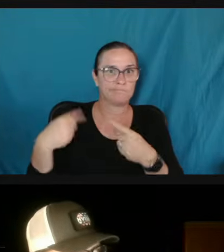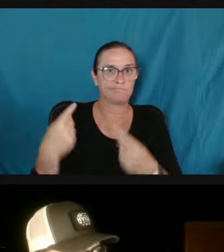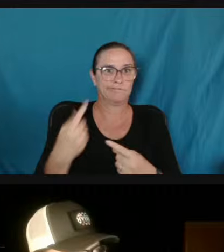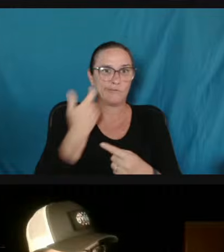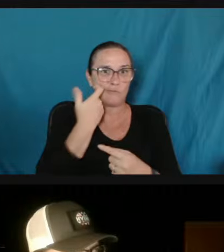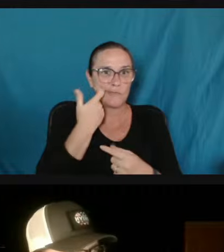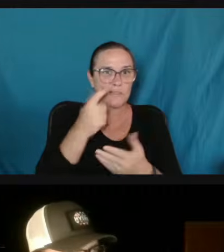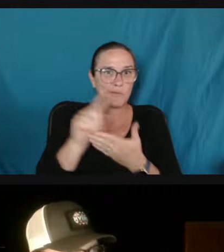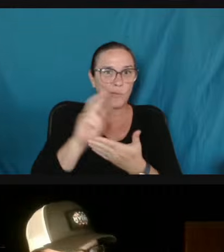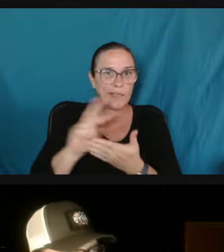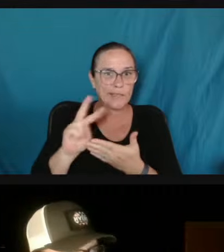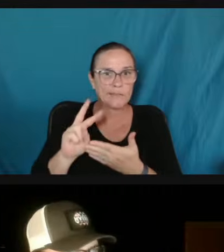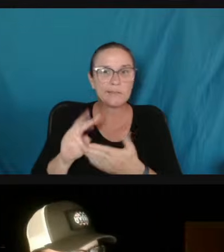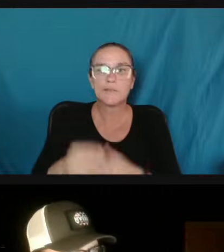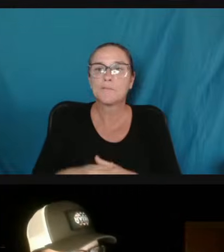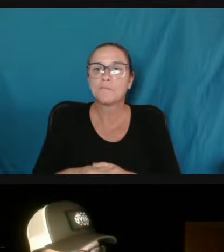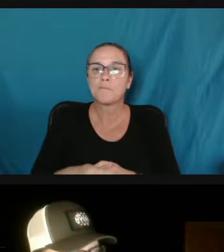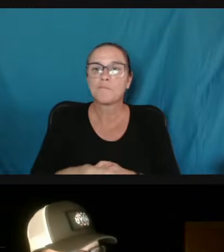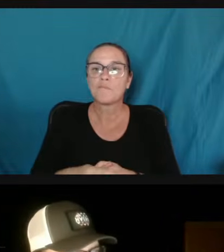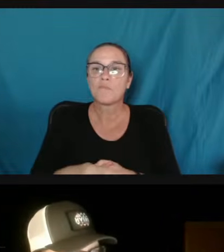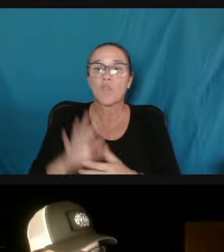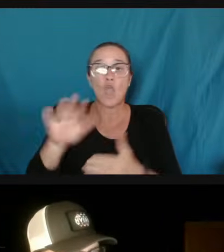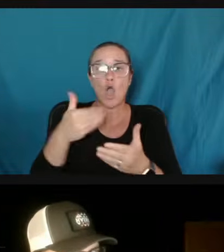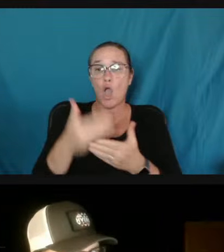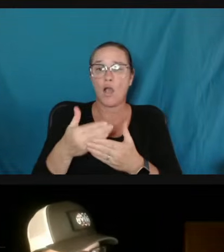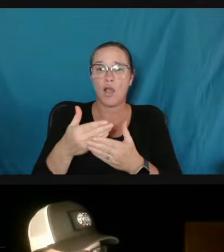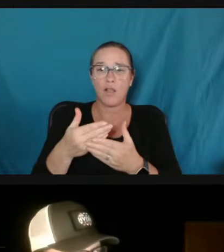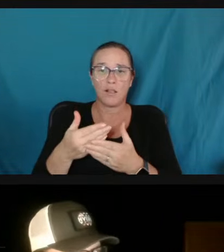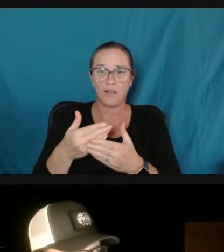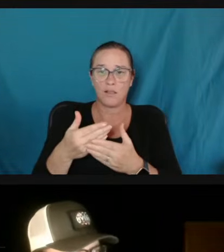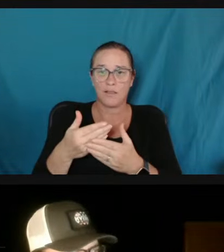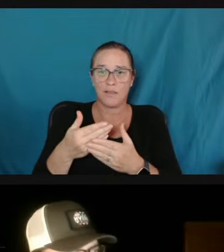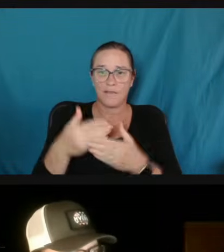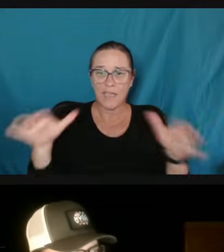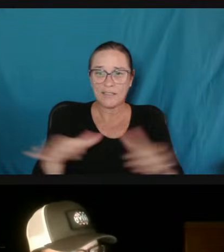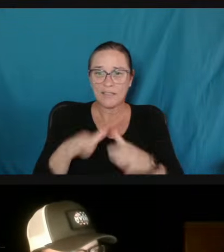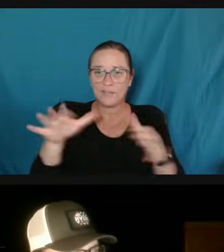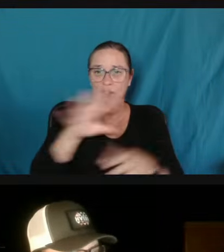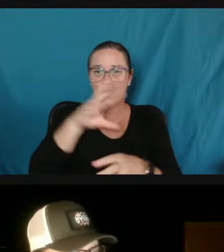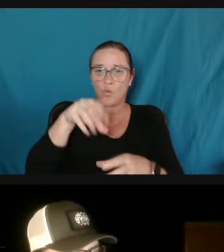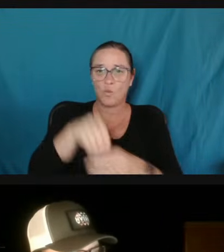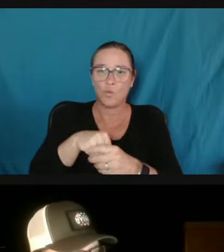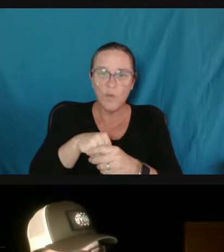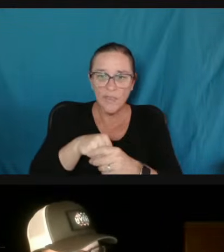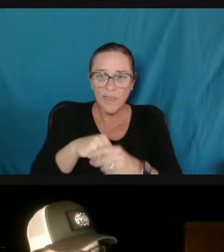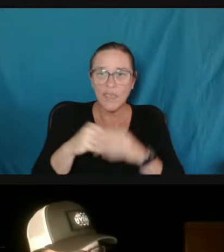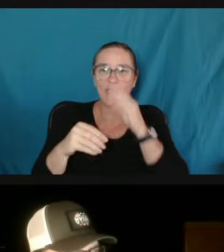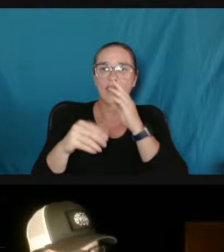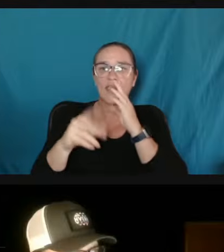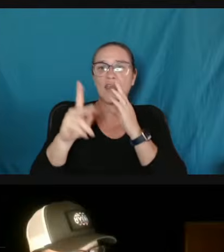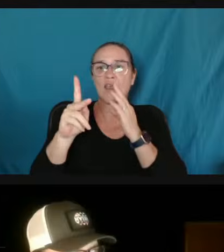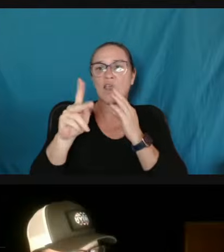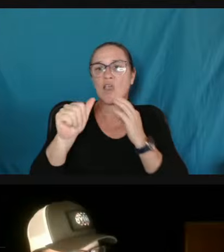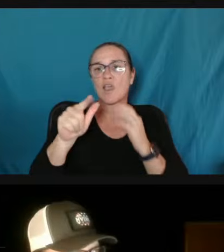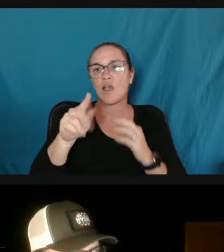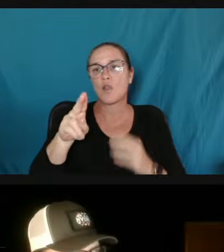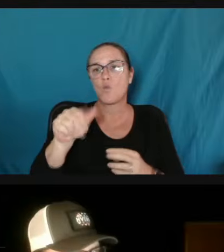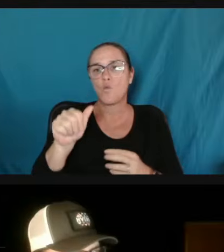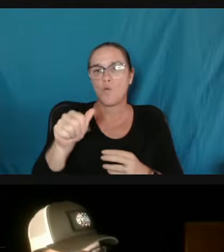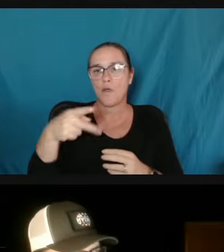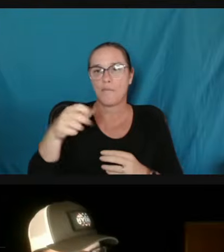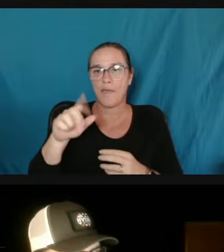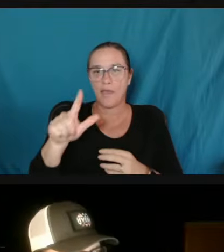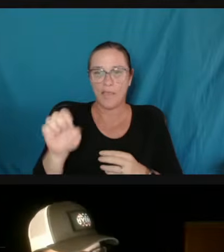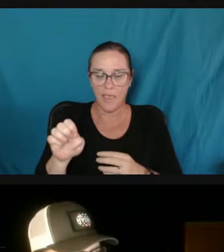All the activity thus far has been contained within Kīlauea, the summit caldera of Kīlauea, with really the tephra